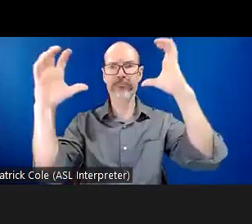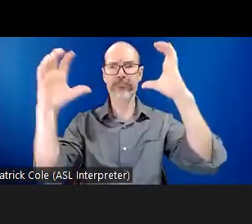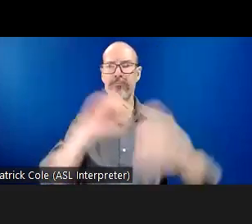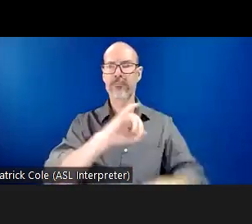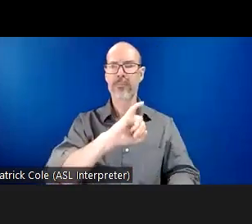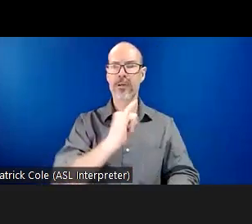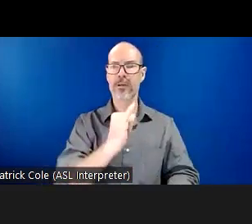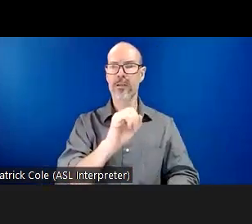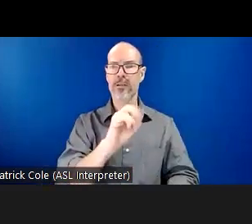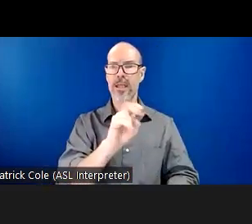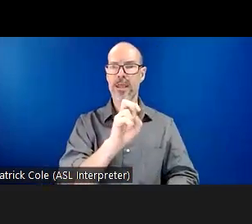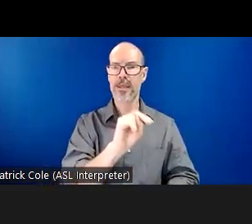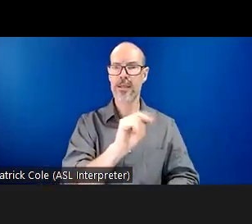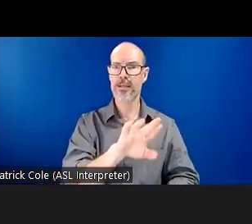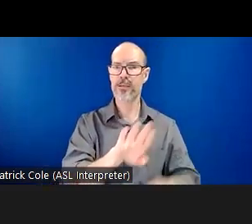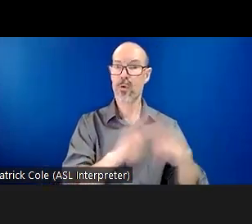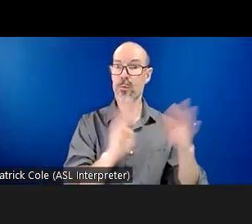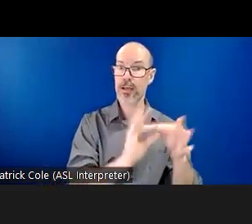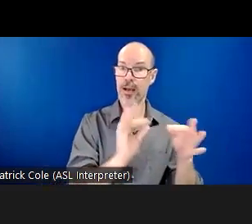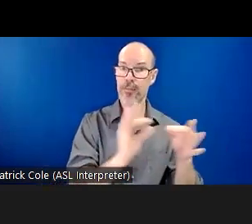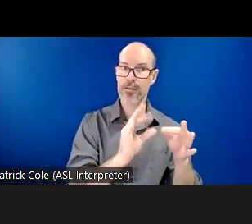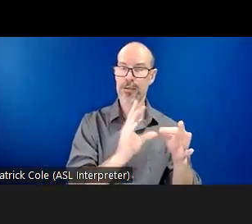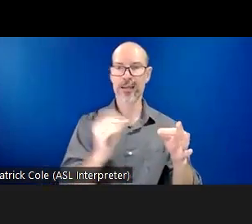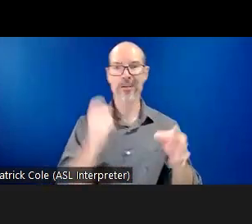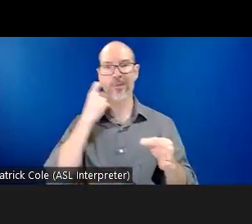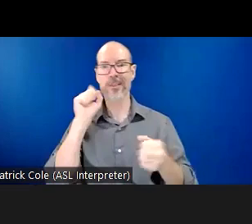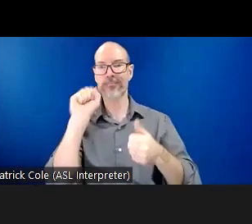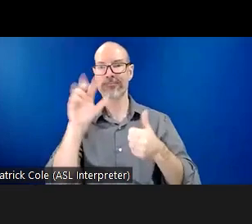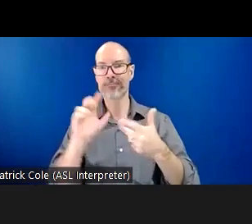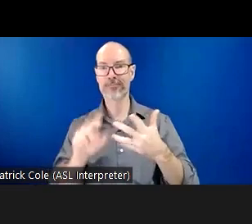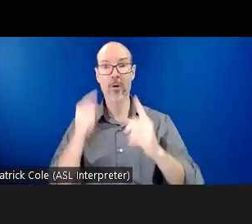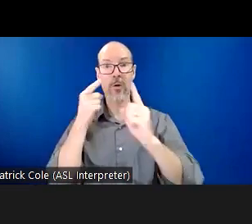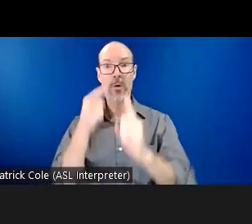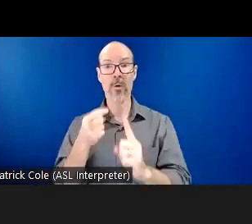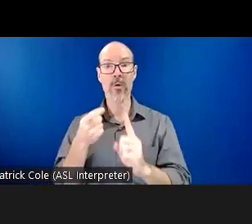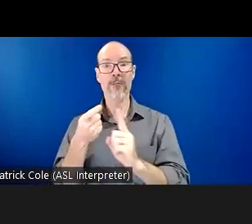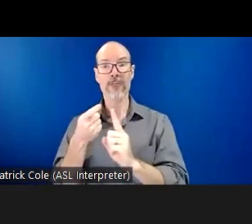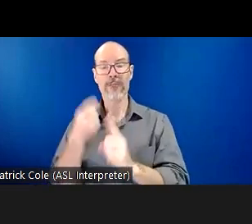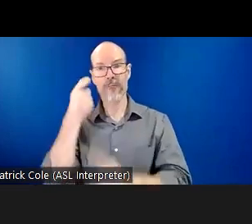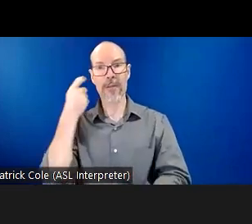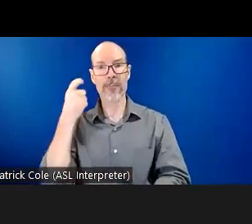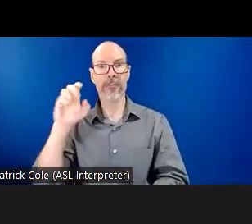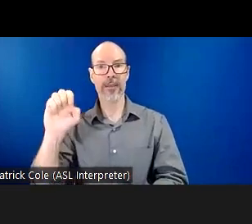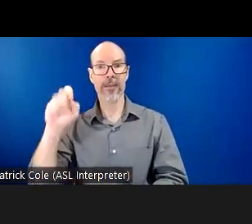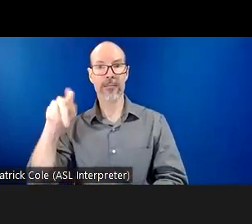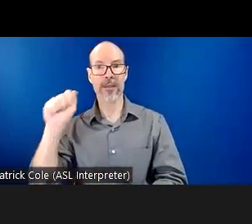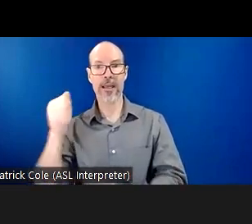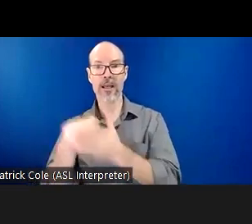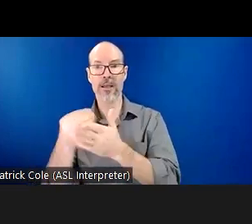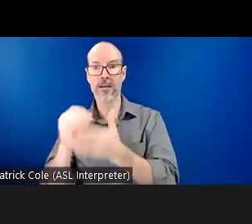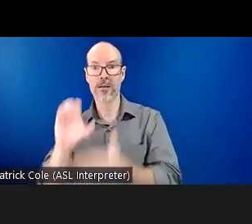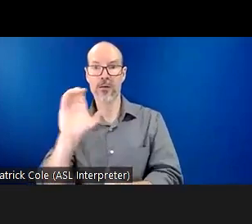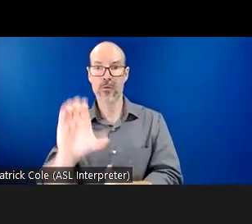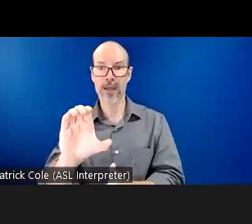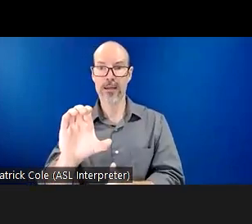with and the goals that I mentioned for this grant program from US EPA is that